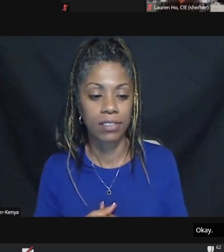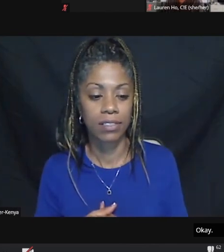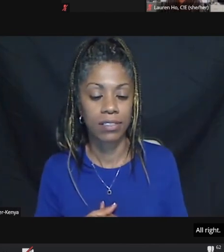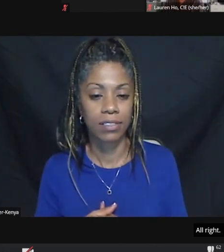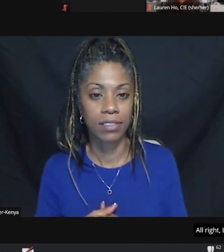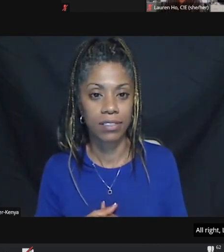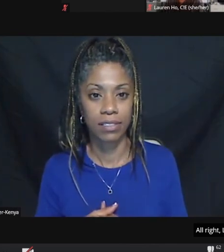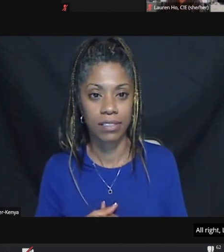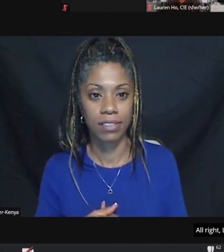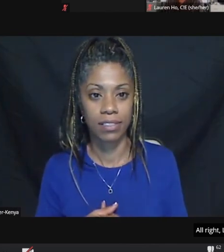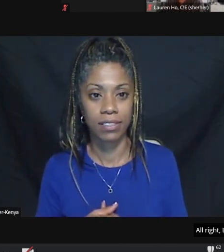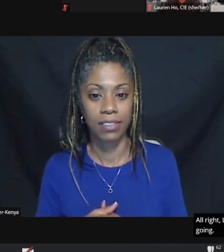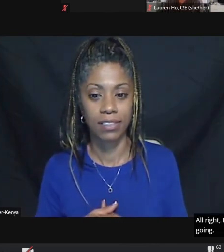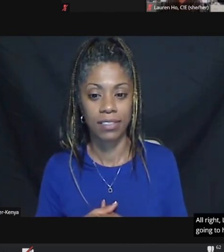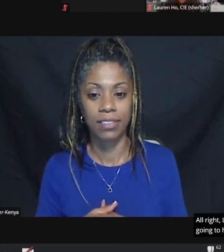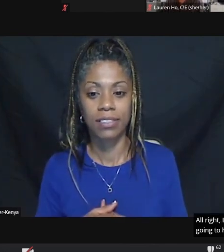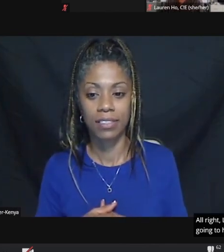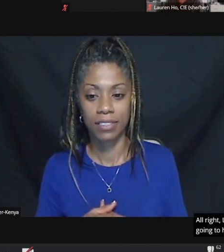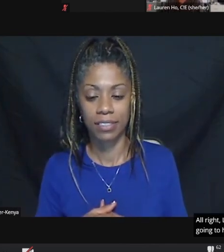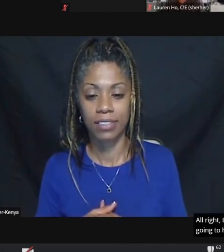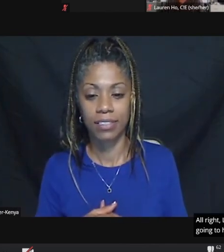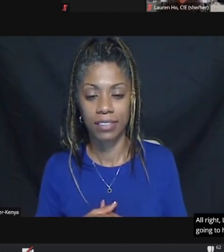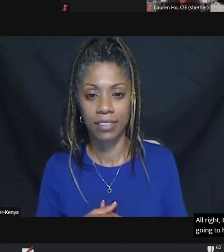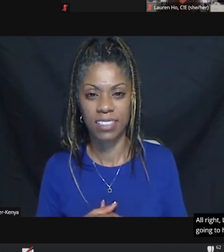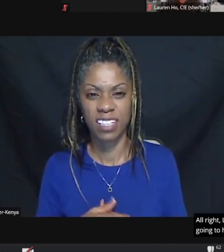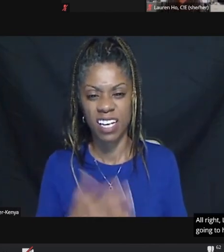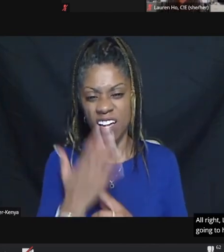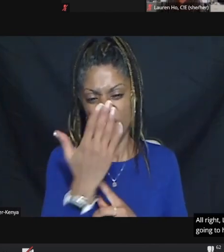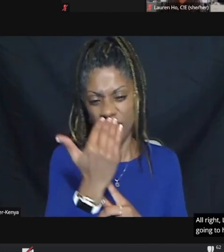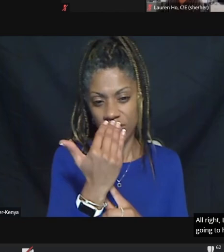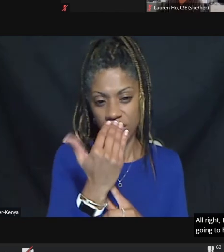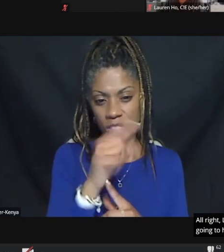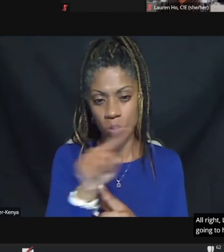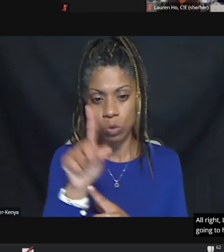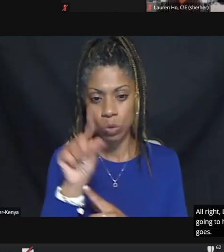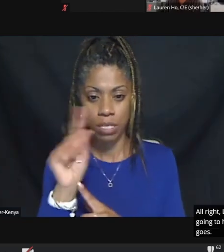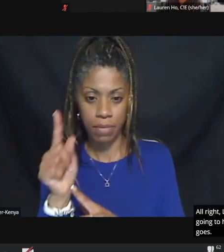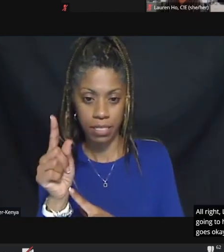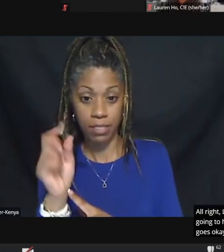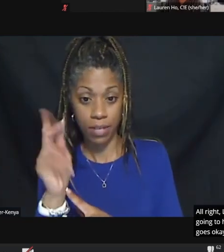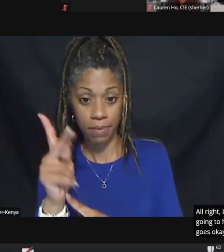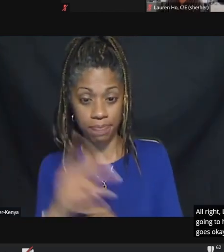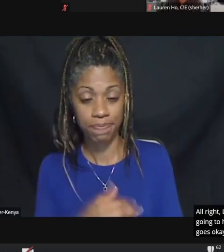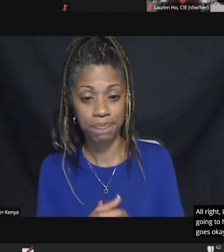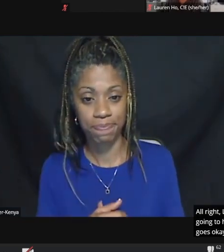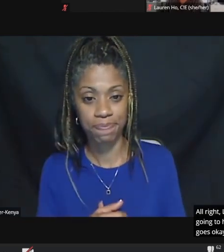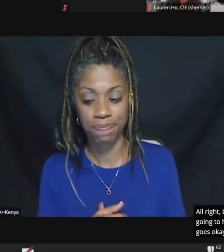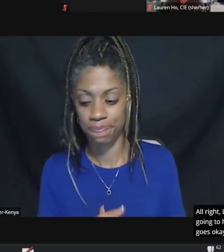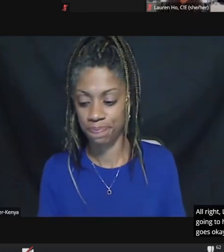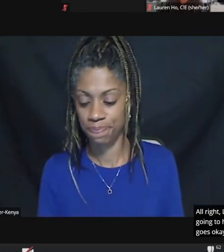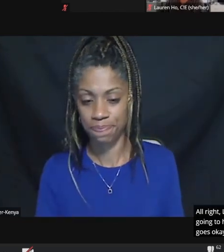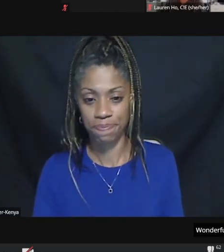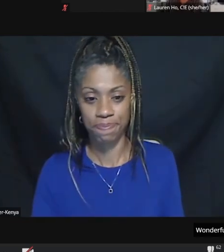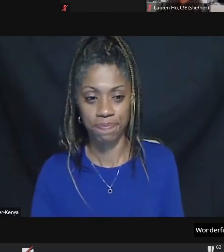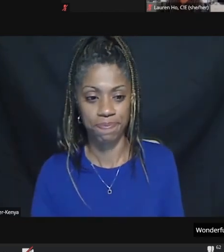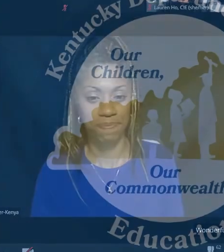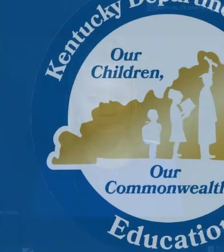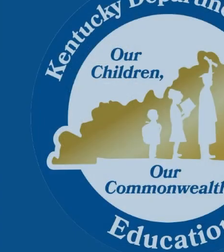All right, Lauren, go ahead and send us out. We're going to have 15 to 20 minutes. We'll see how time goes, okay?